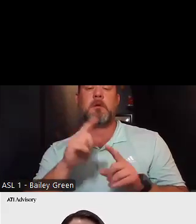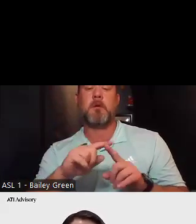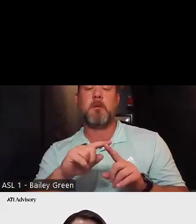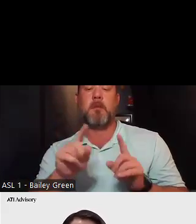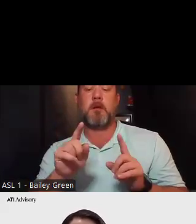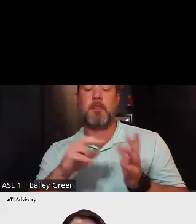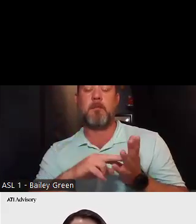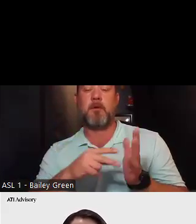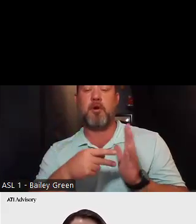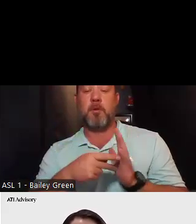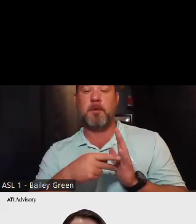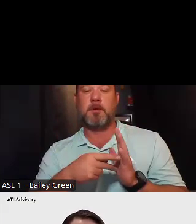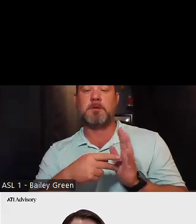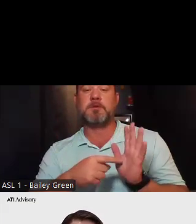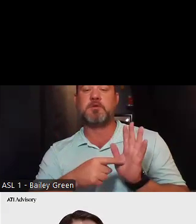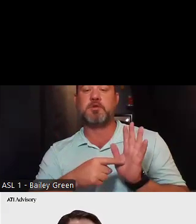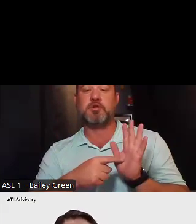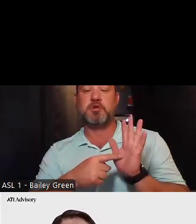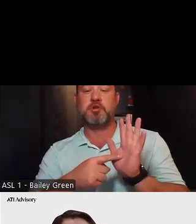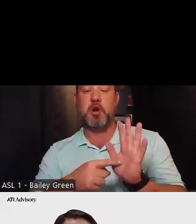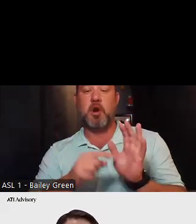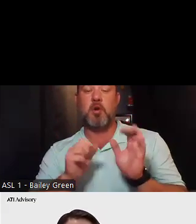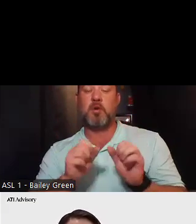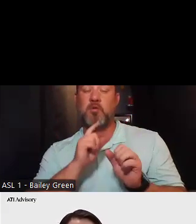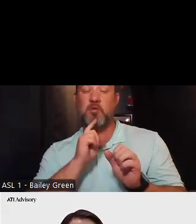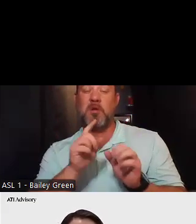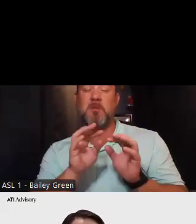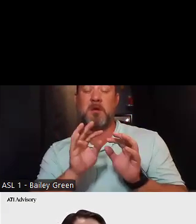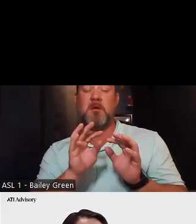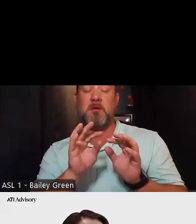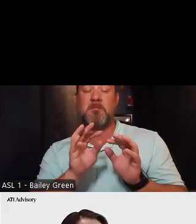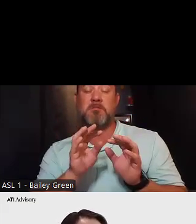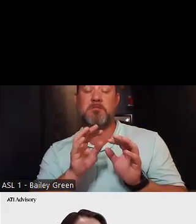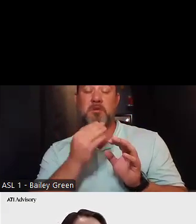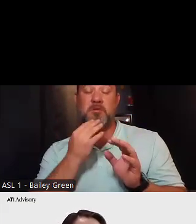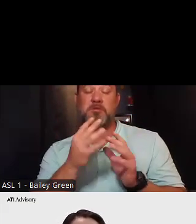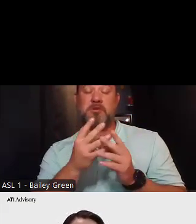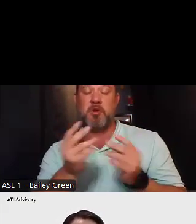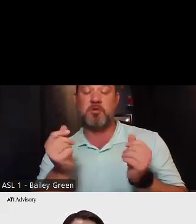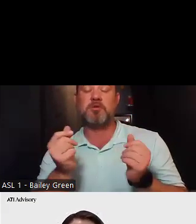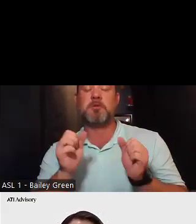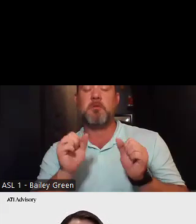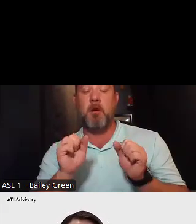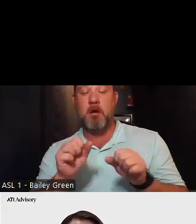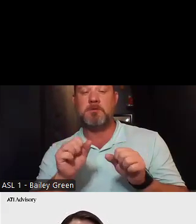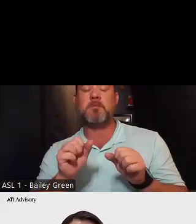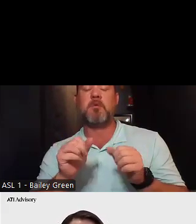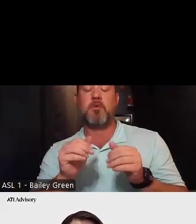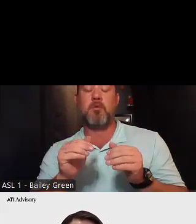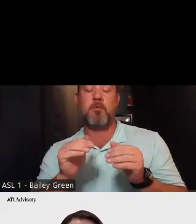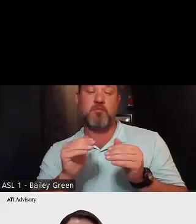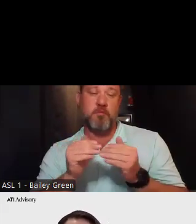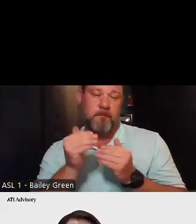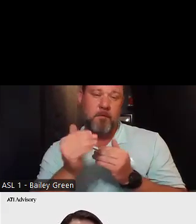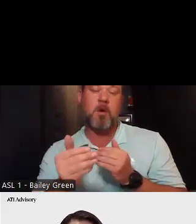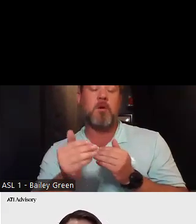the purpose here is to show that this could really be a viable solution. It is very possible that something like this could move forward.